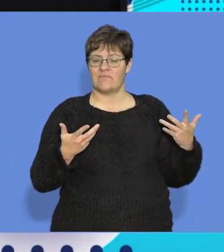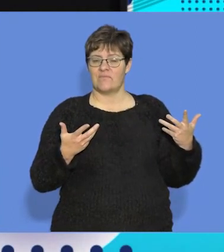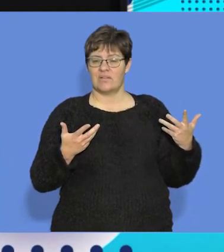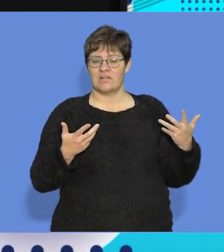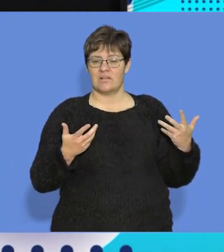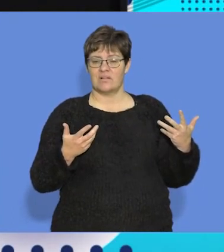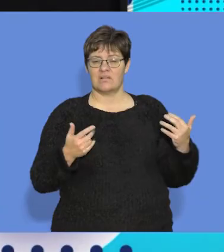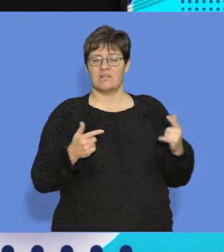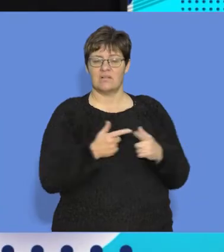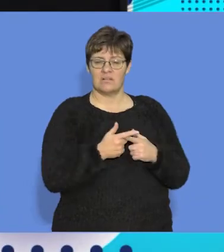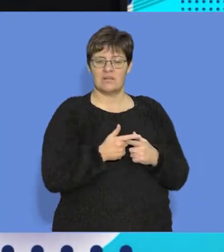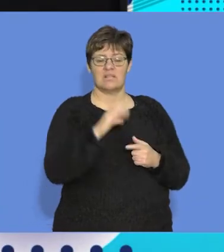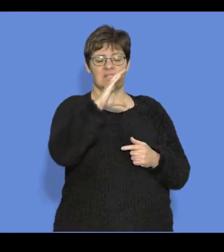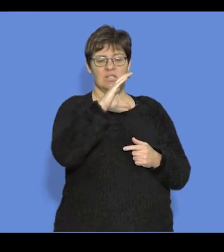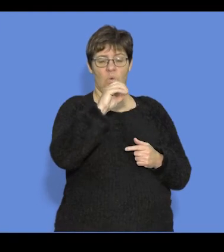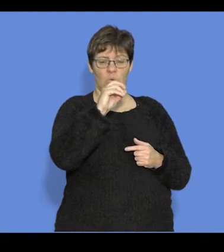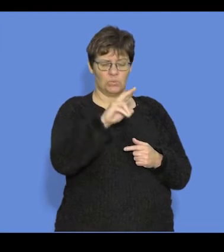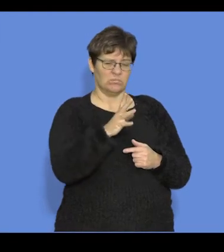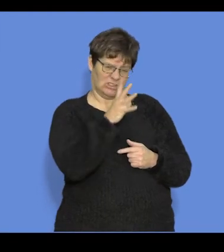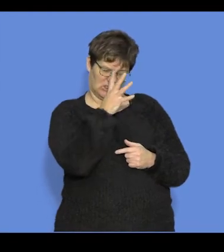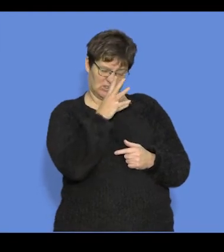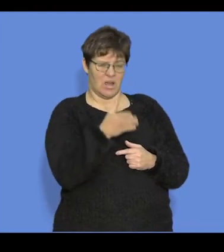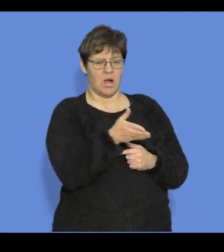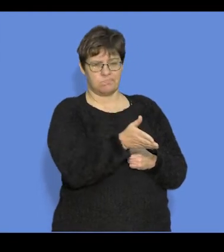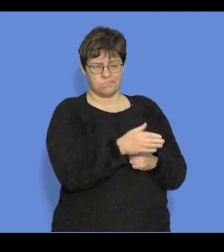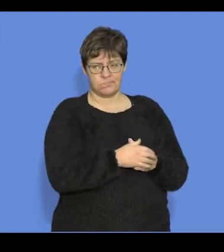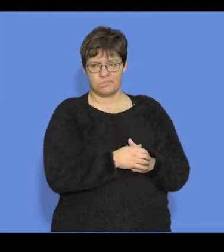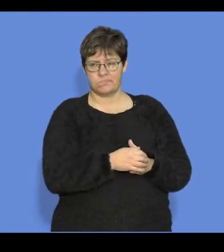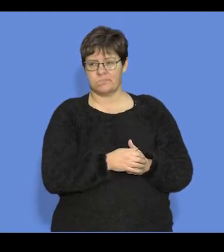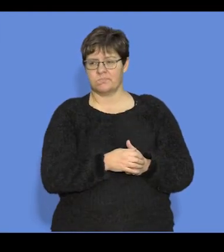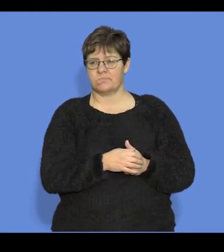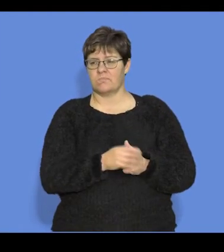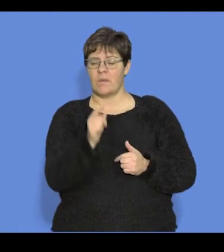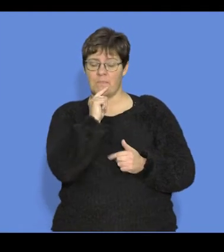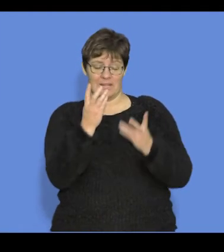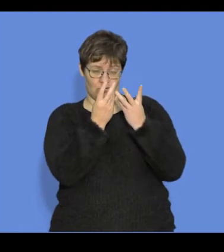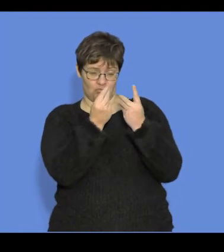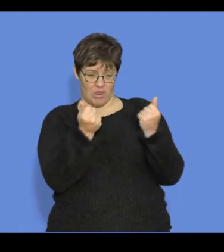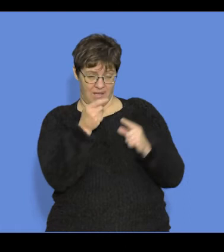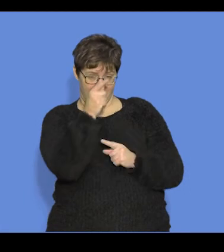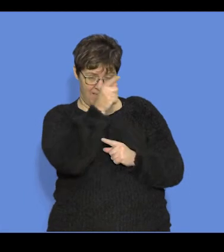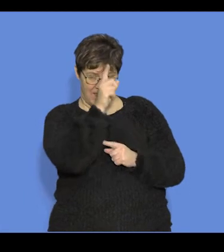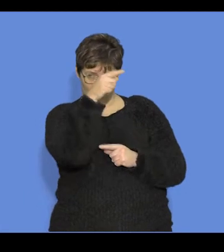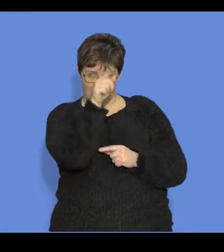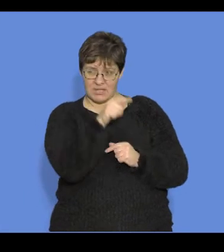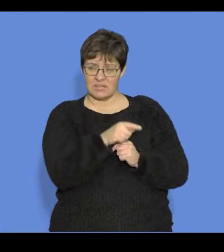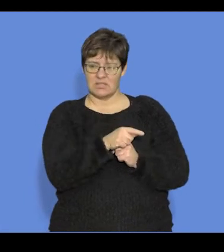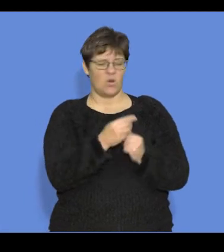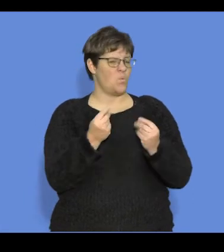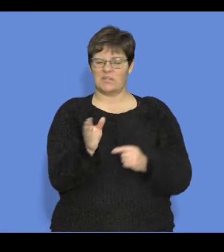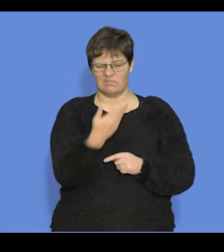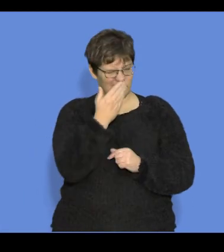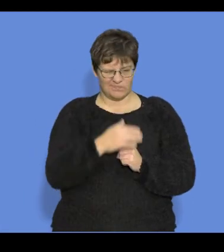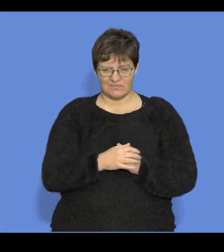lot of carbon dioxide. So we can say, okay, it is drier, so that would work. Wetter,